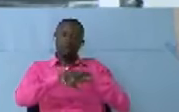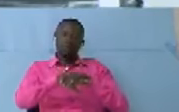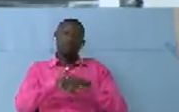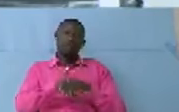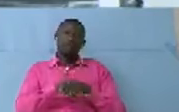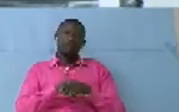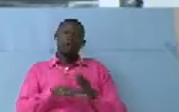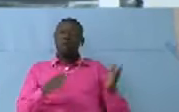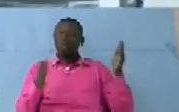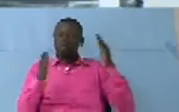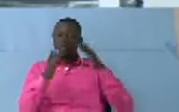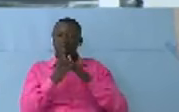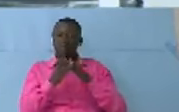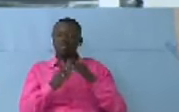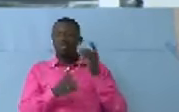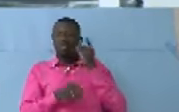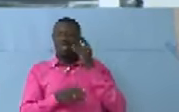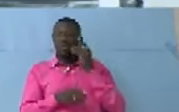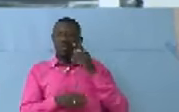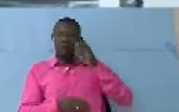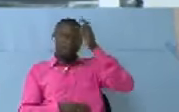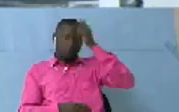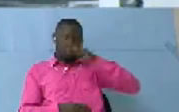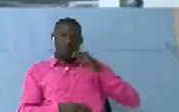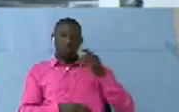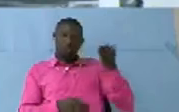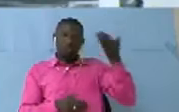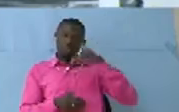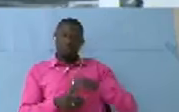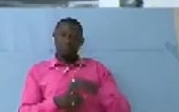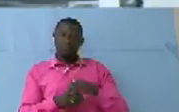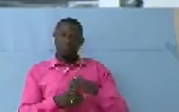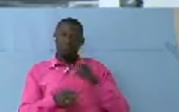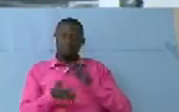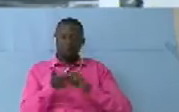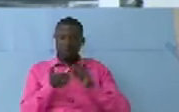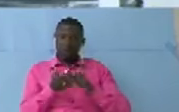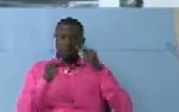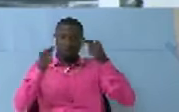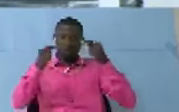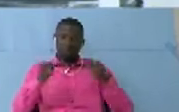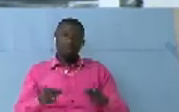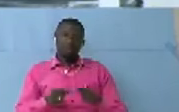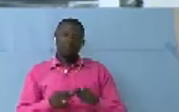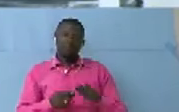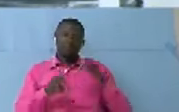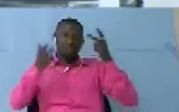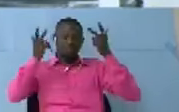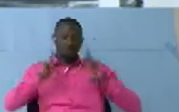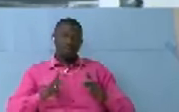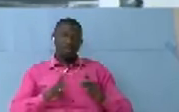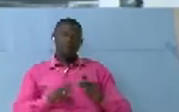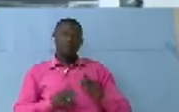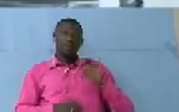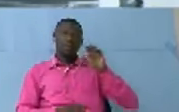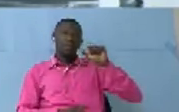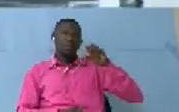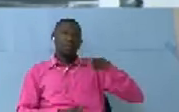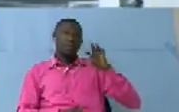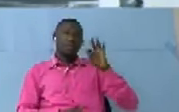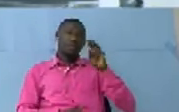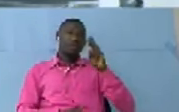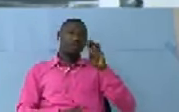a statement of a eco and to manage lawyer and to manage another team on the Gambia Bar Association. Yes,